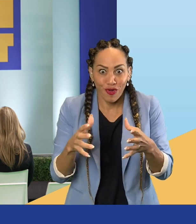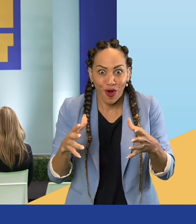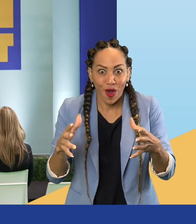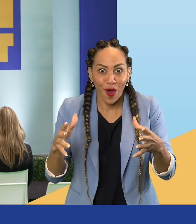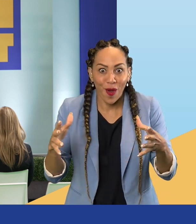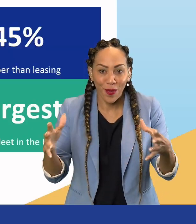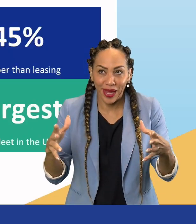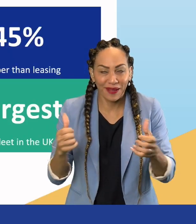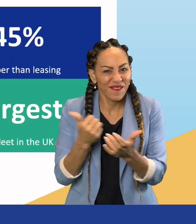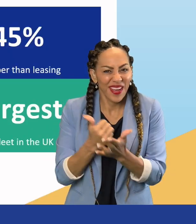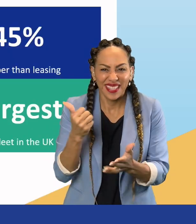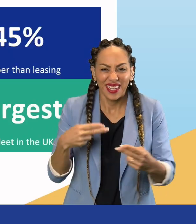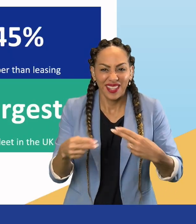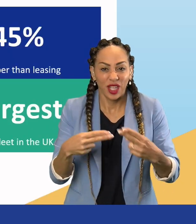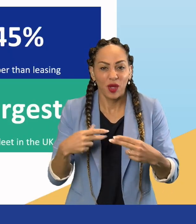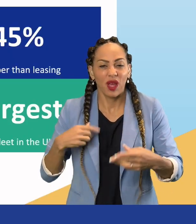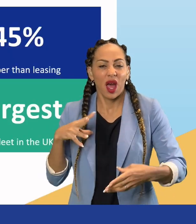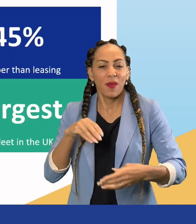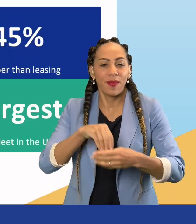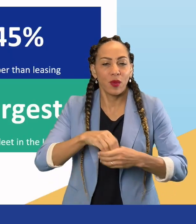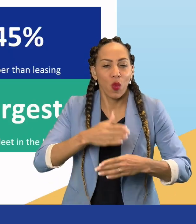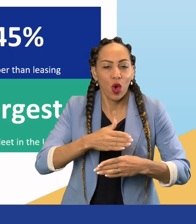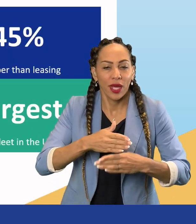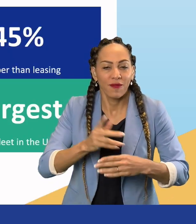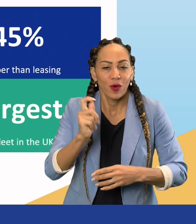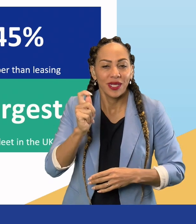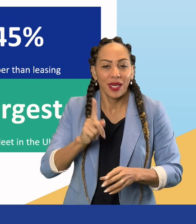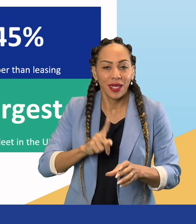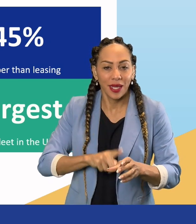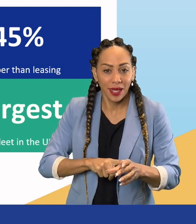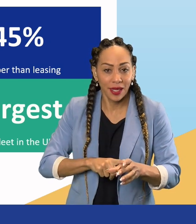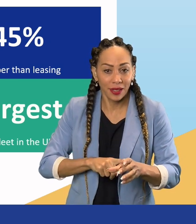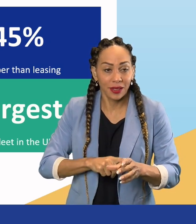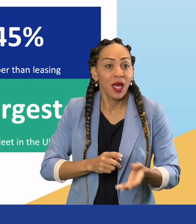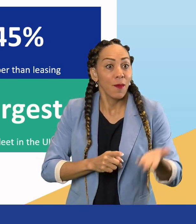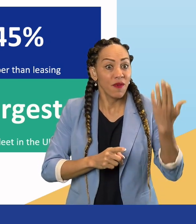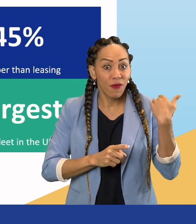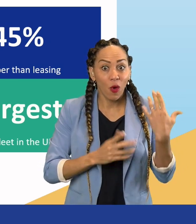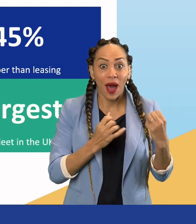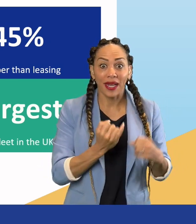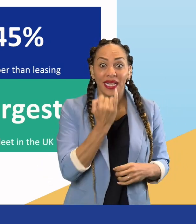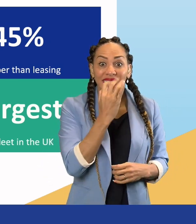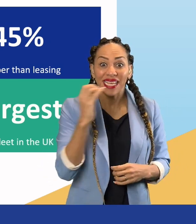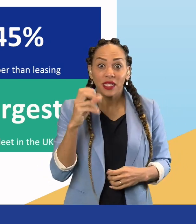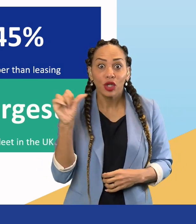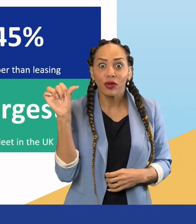10 years. And when I joined the company, we had 600,000 customers. And we've now got over